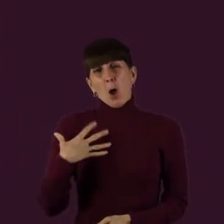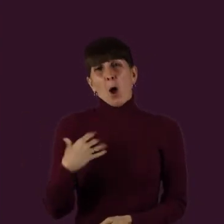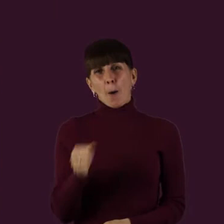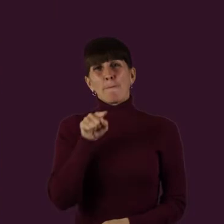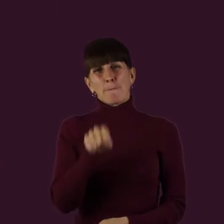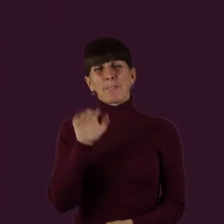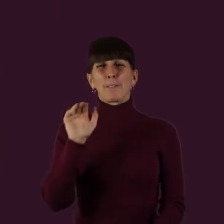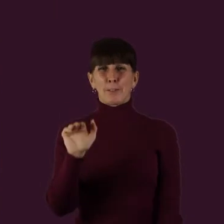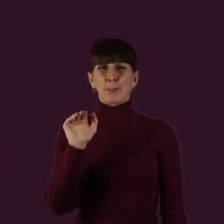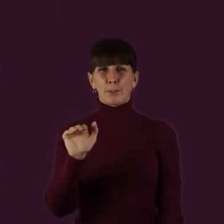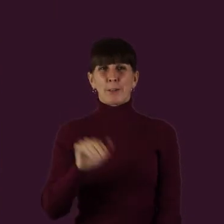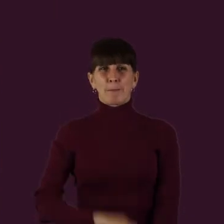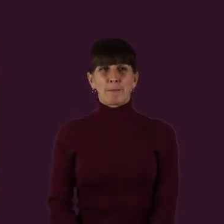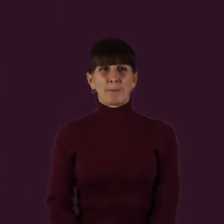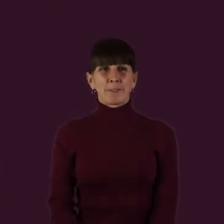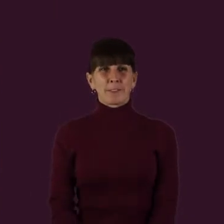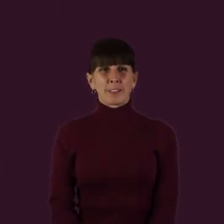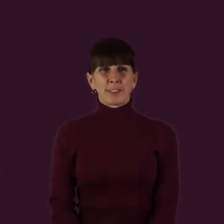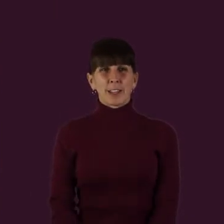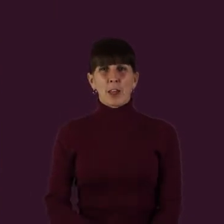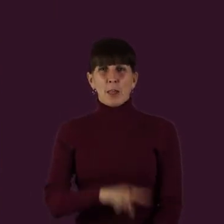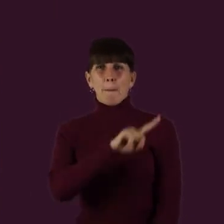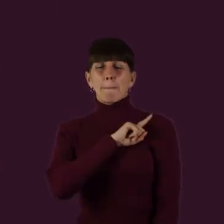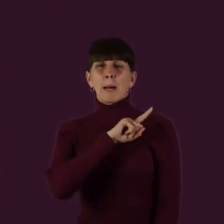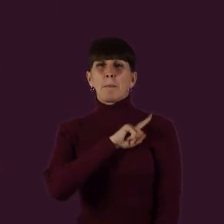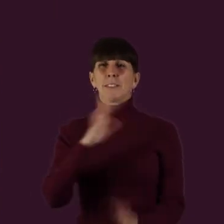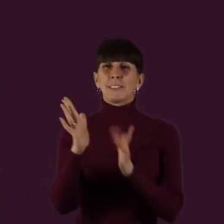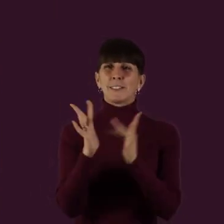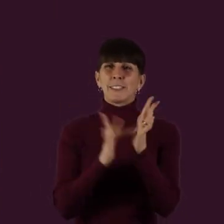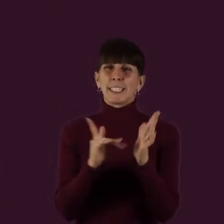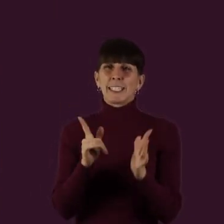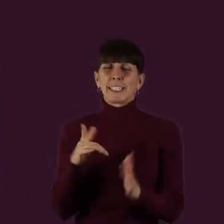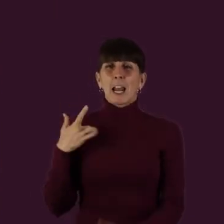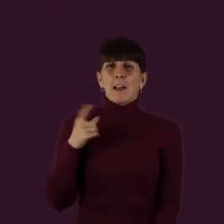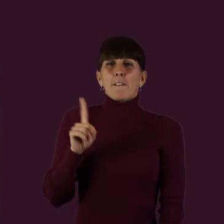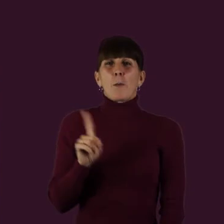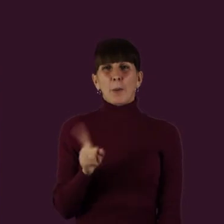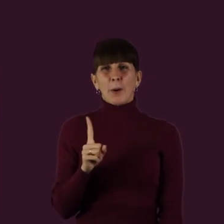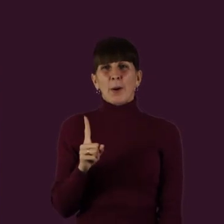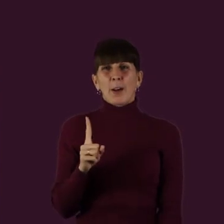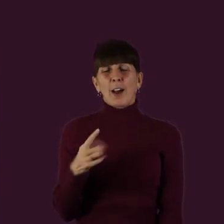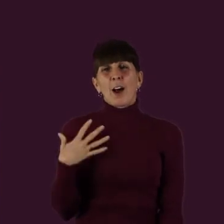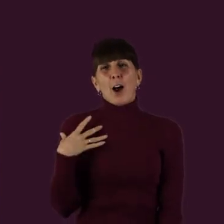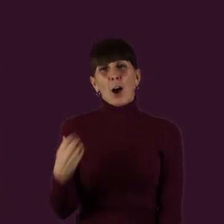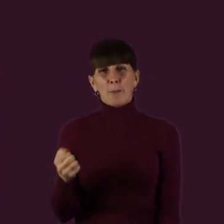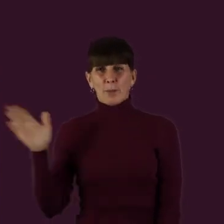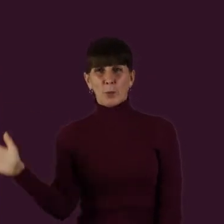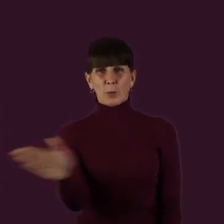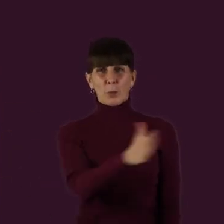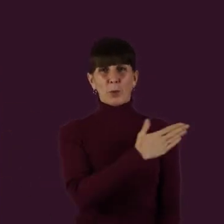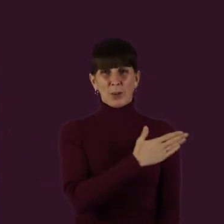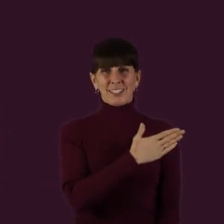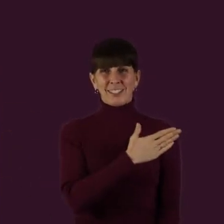The whole purpose of Jesus' life was to bring hope to everyone. And it all began